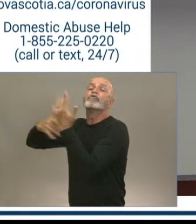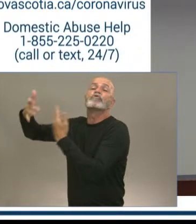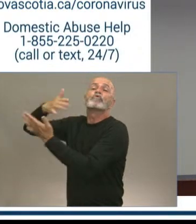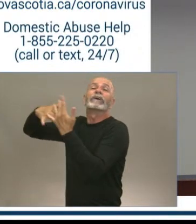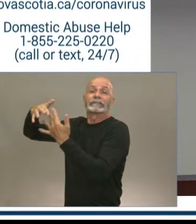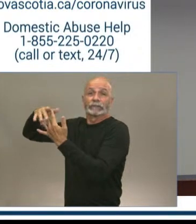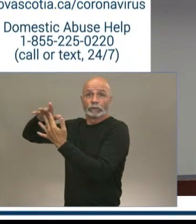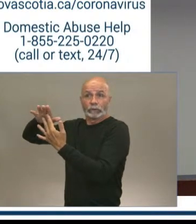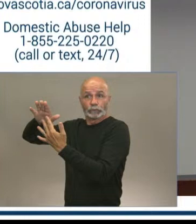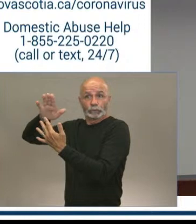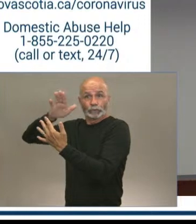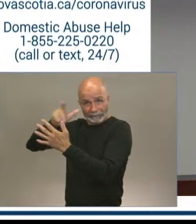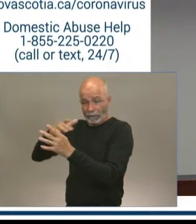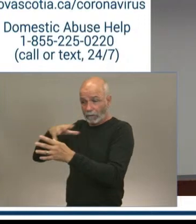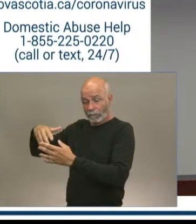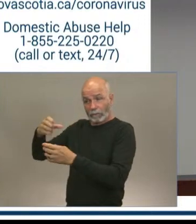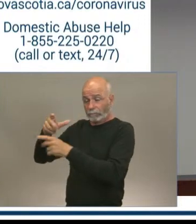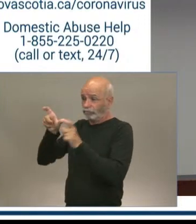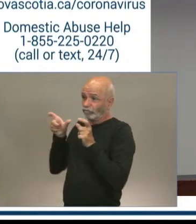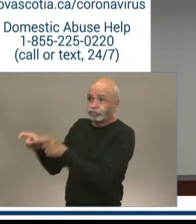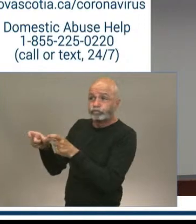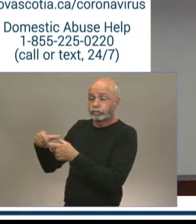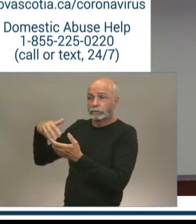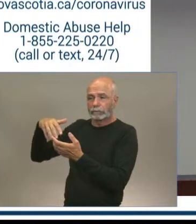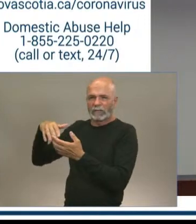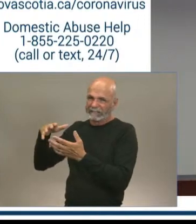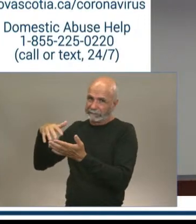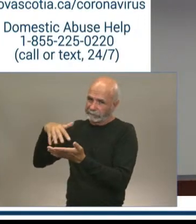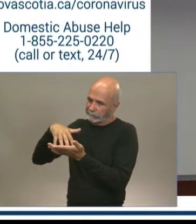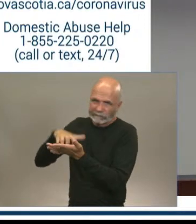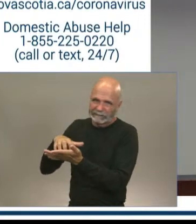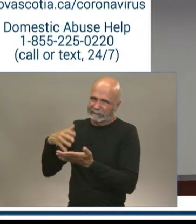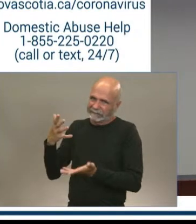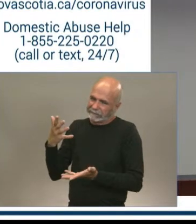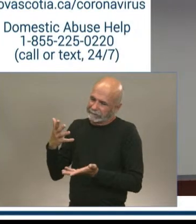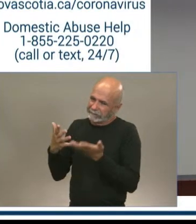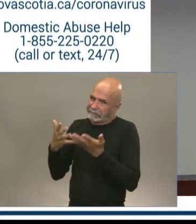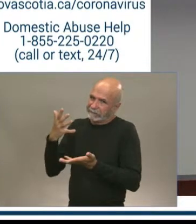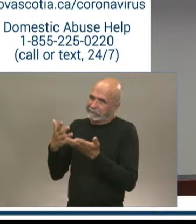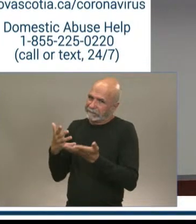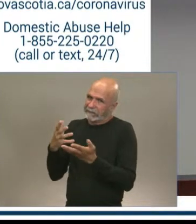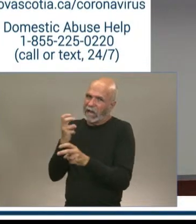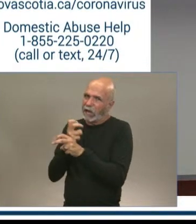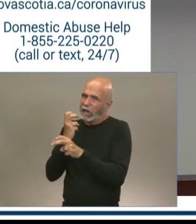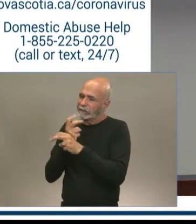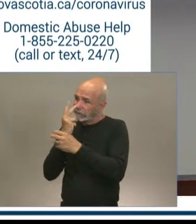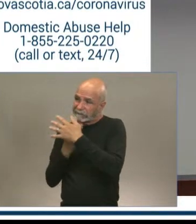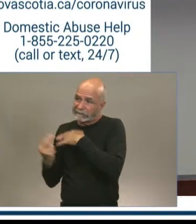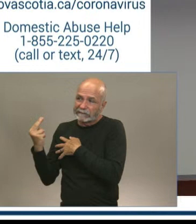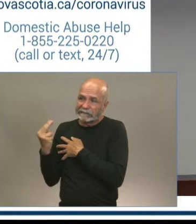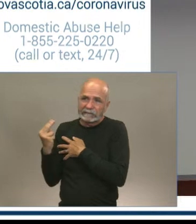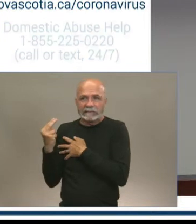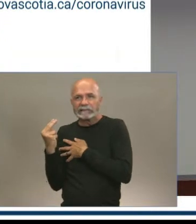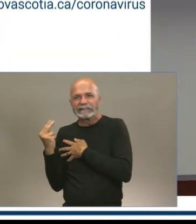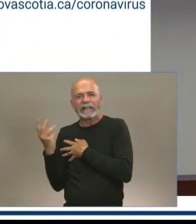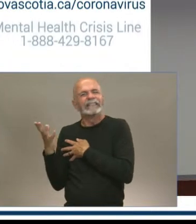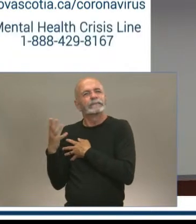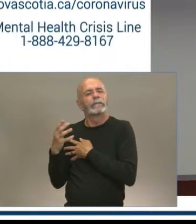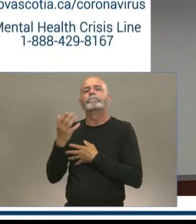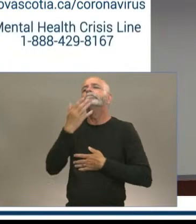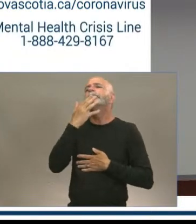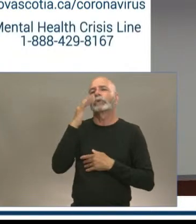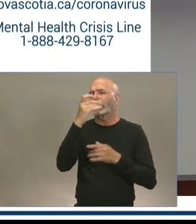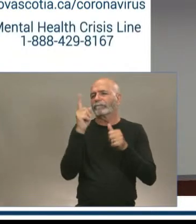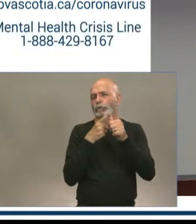to relax and give them more ability to visit with family, etc., as we get into phase 4